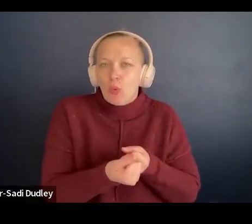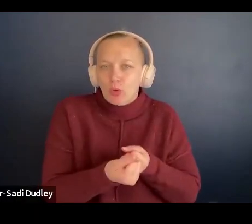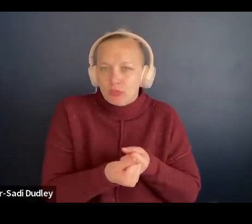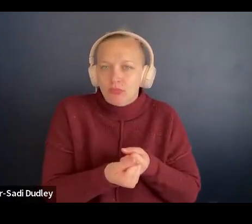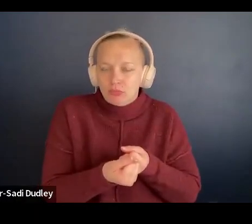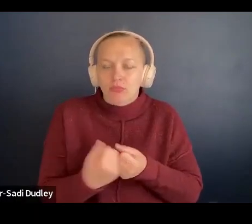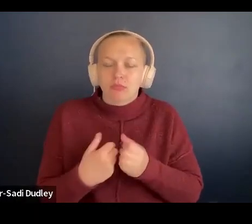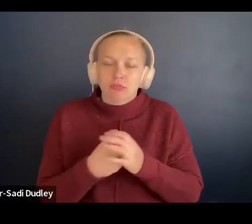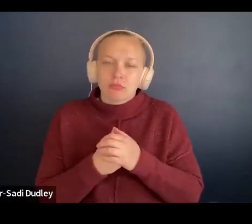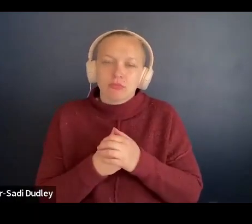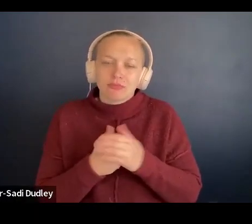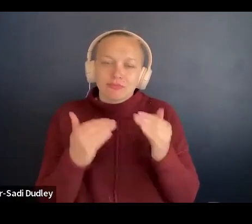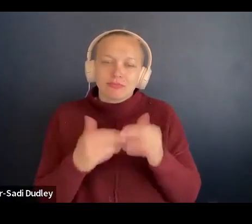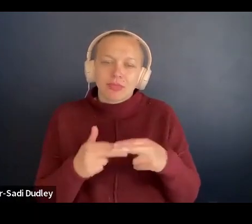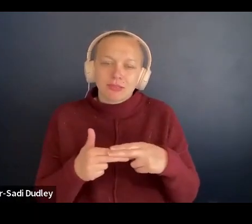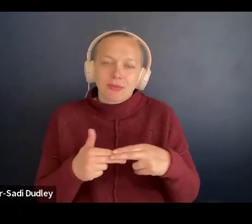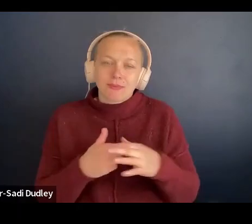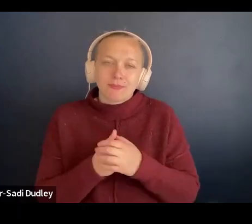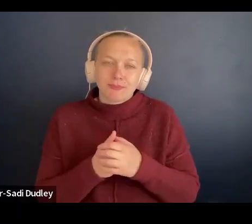Next slide, please.